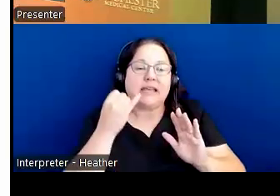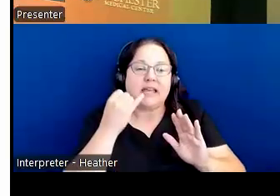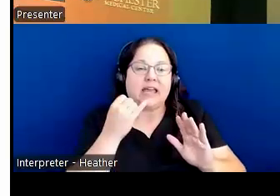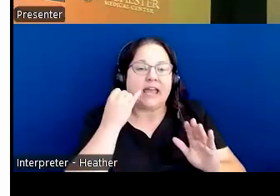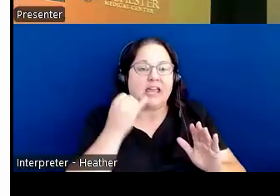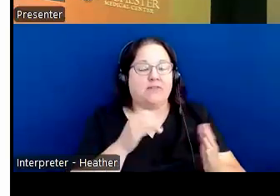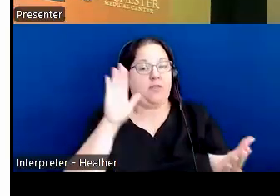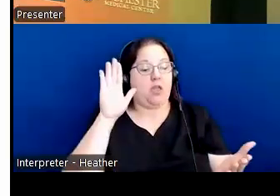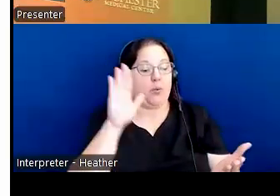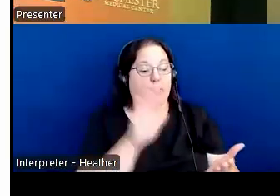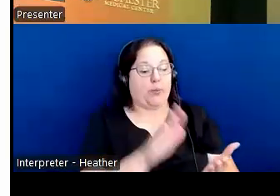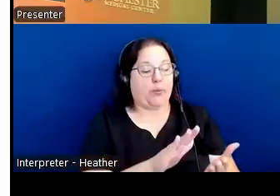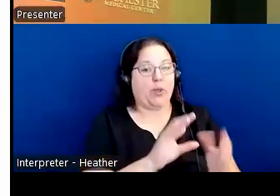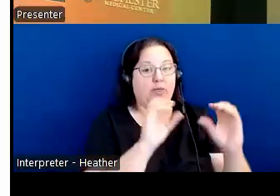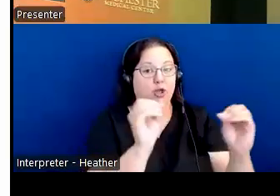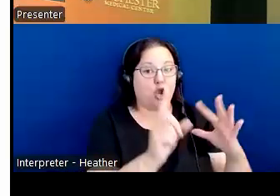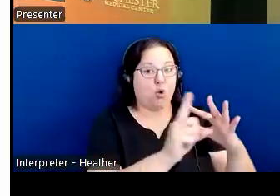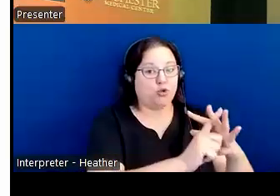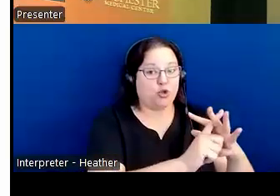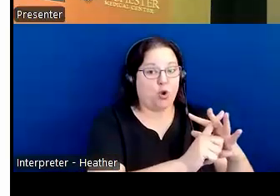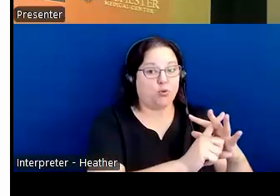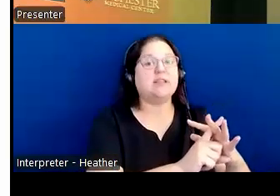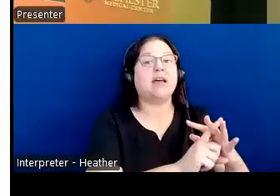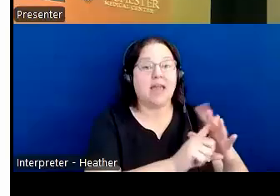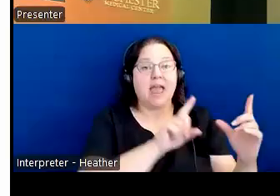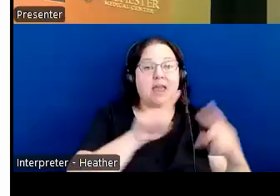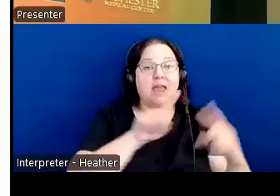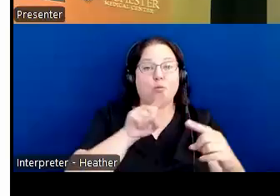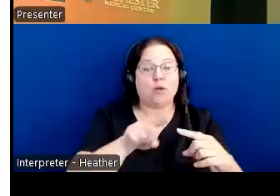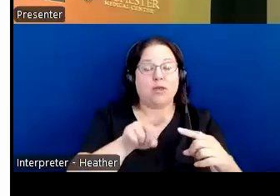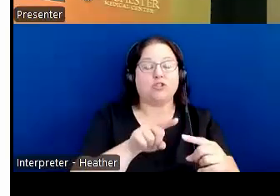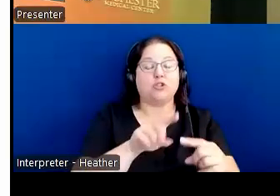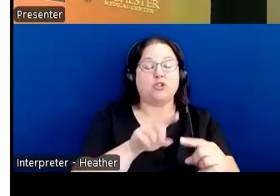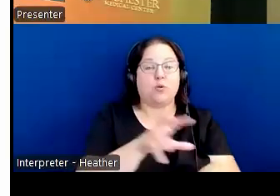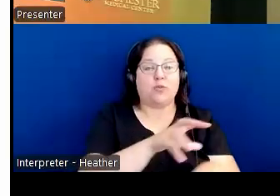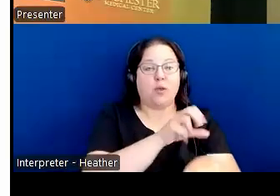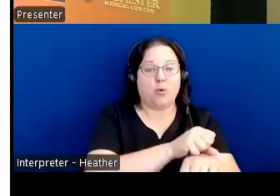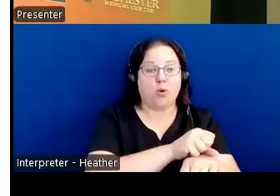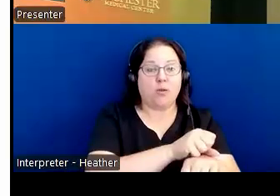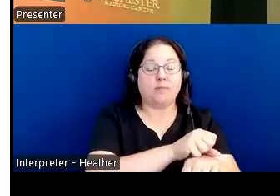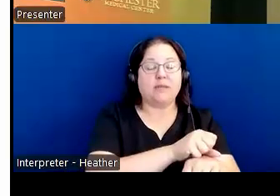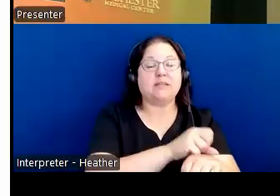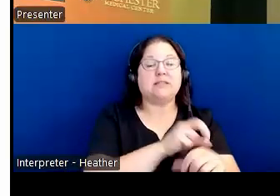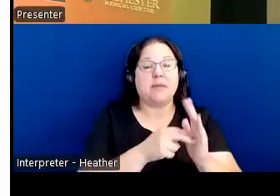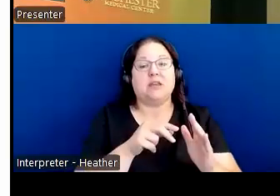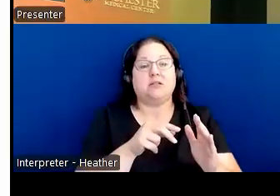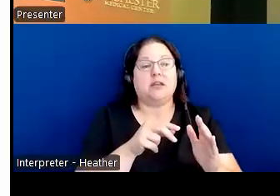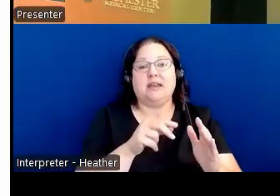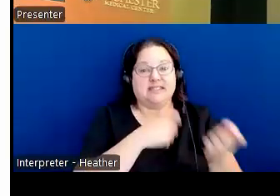someone's no-shows and increase their completed appointments, essentially converting someone from a no-show to a completed appointment.